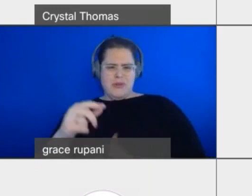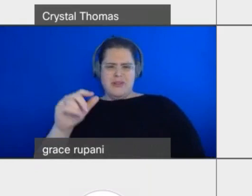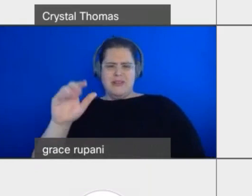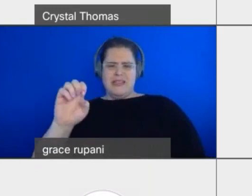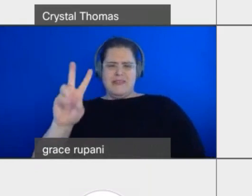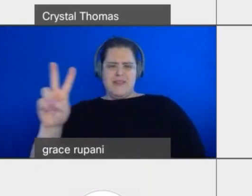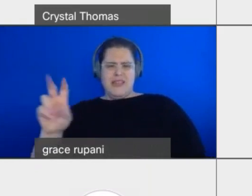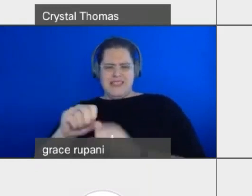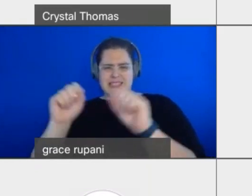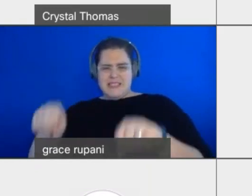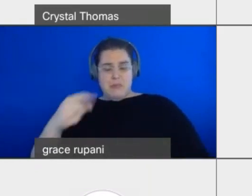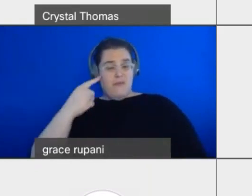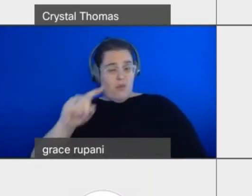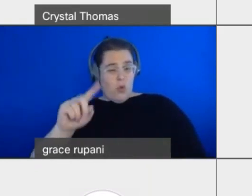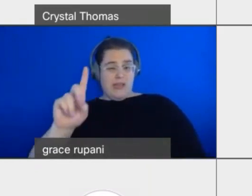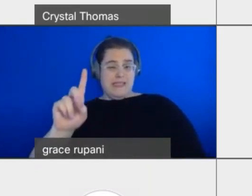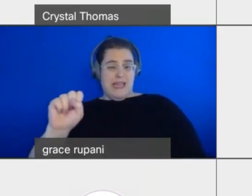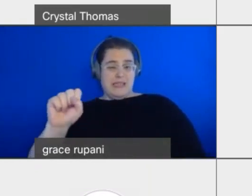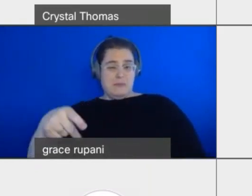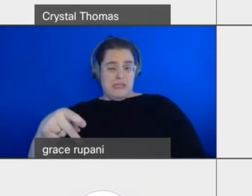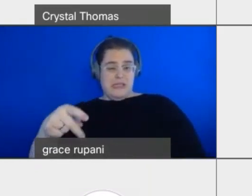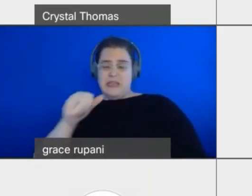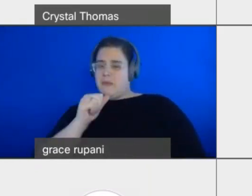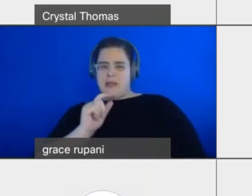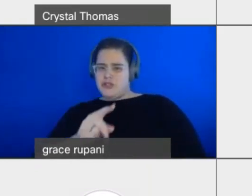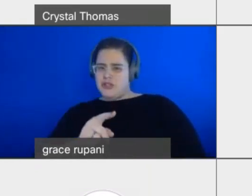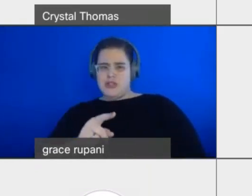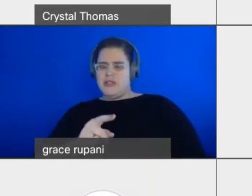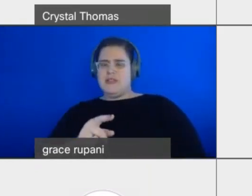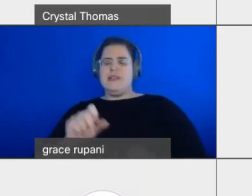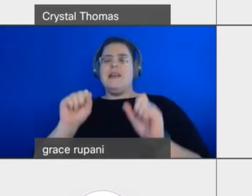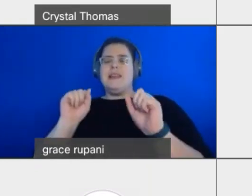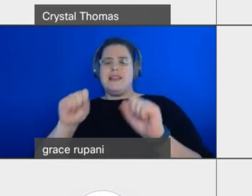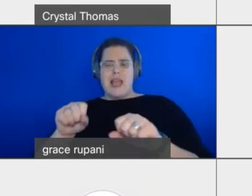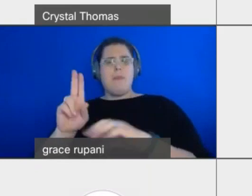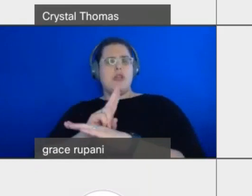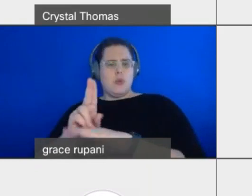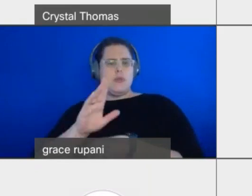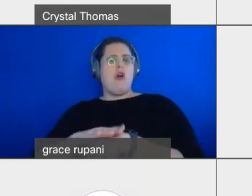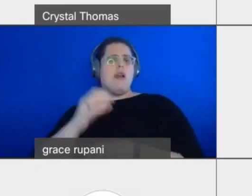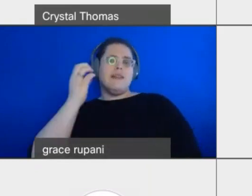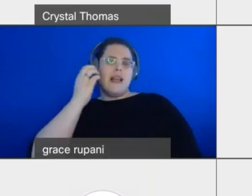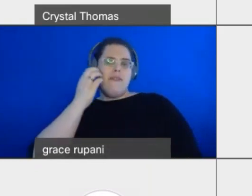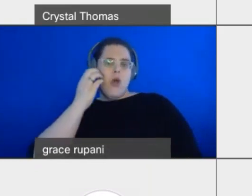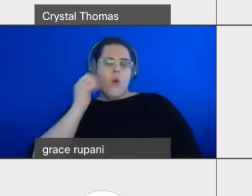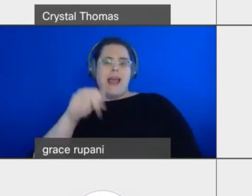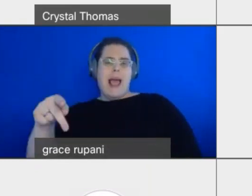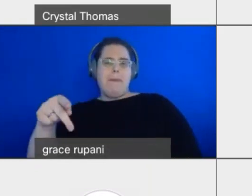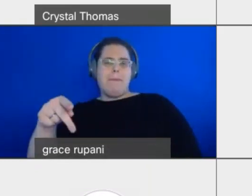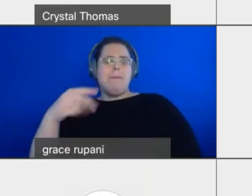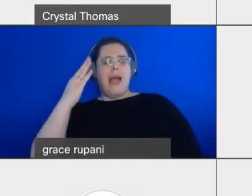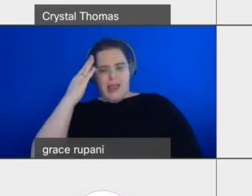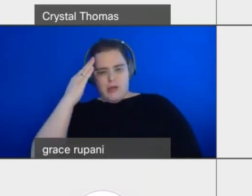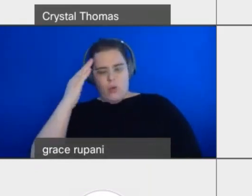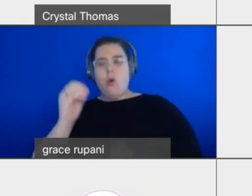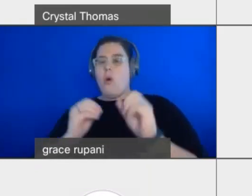support professionals. It can either be used via an app on a cell phone or through landline.